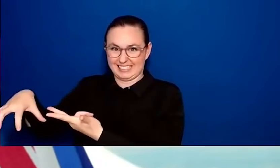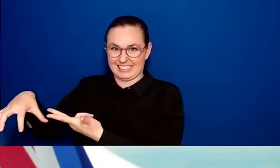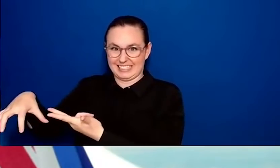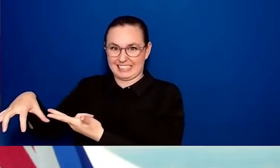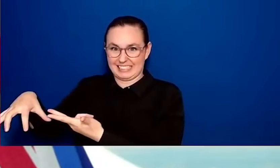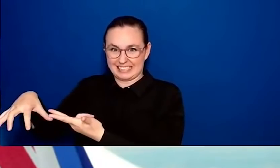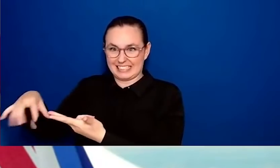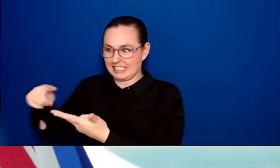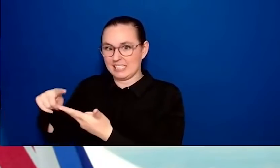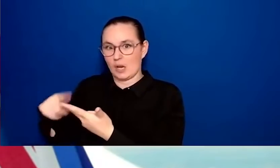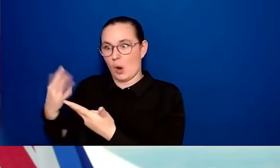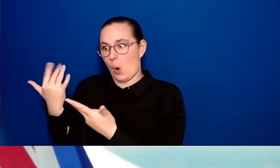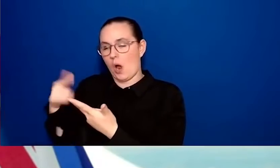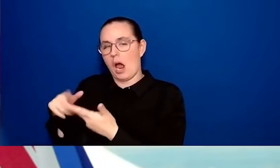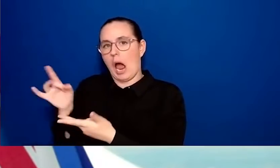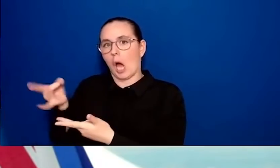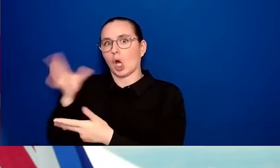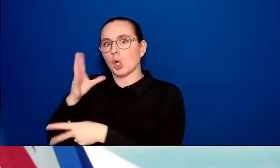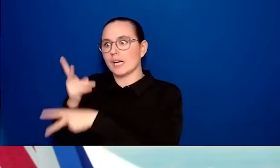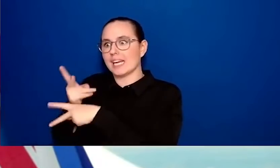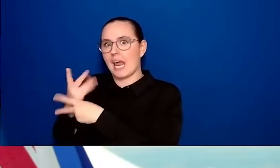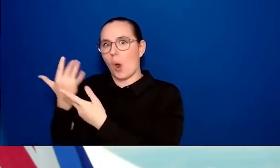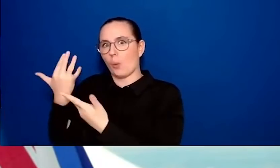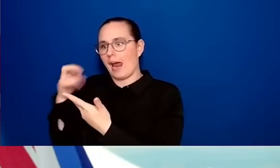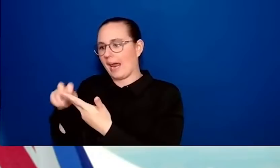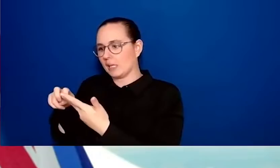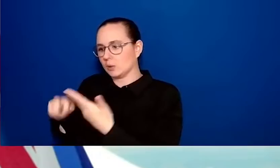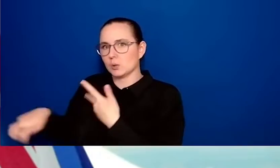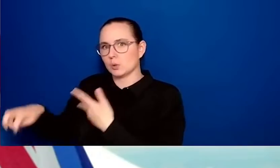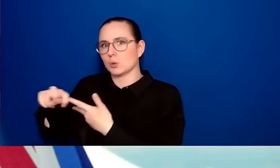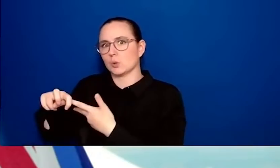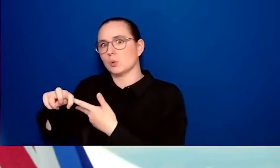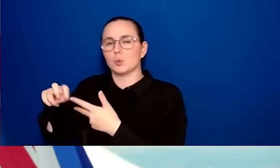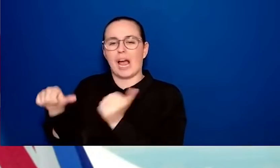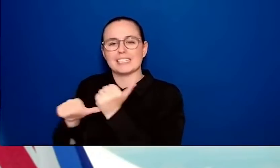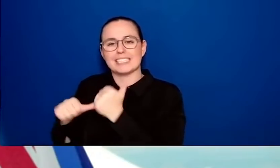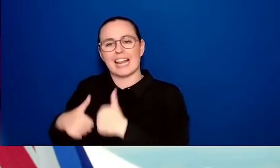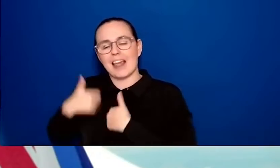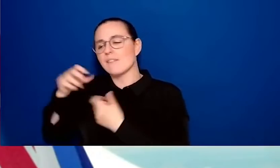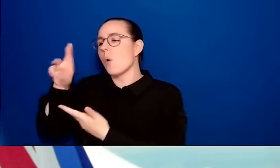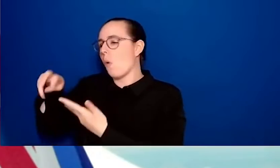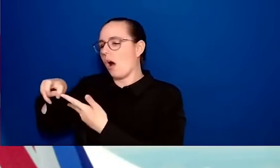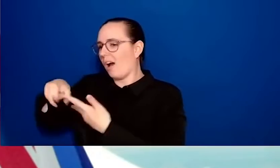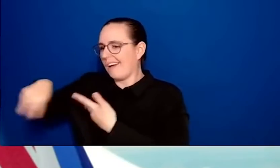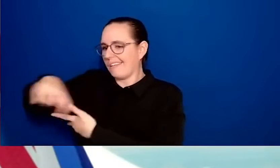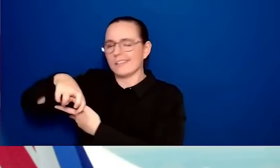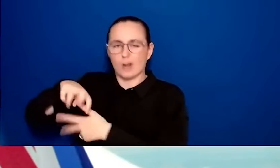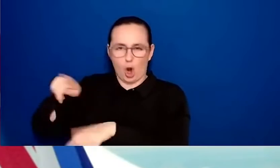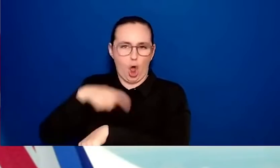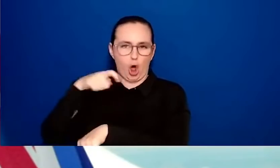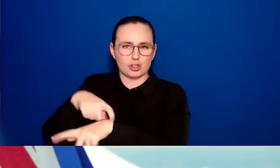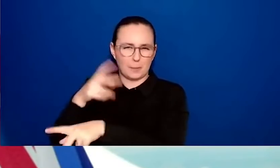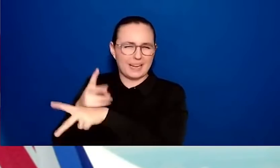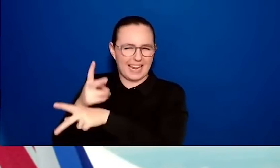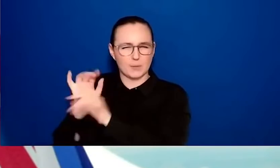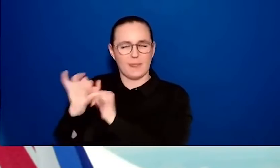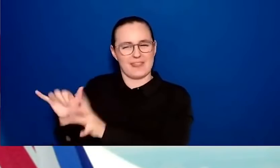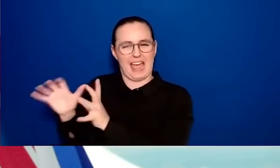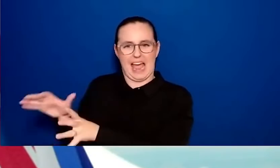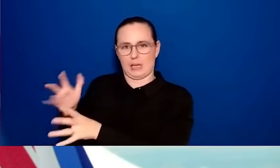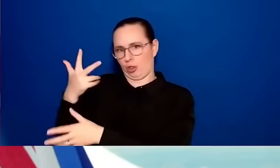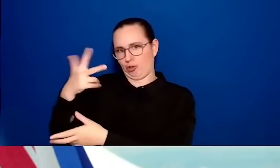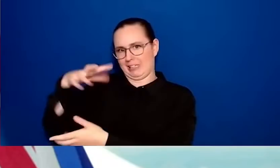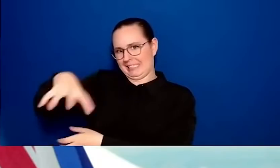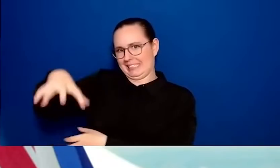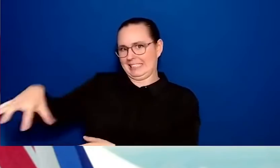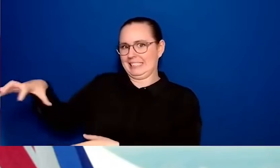care patients who are effectively long-term care patients. And we've seen in the course of the pandemic in some places at some time, this group of patients